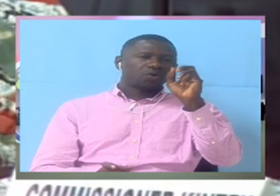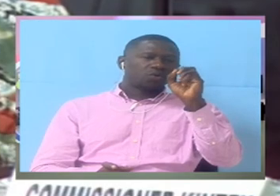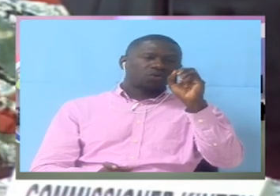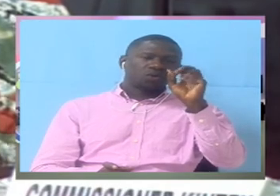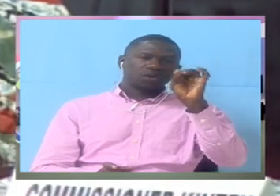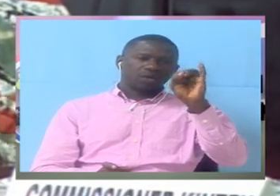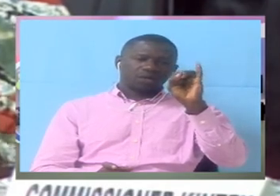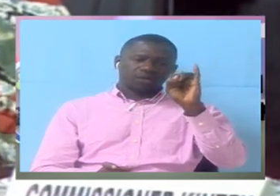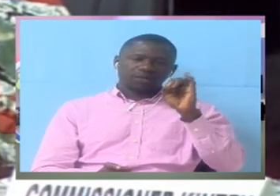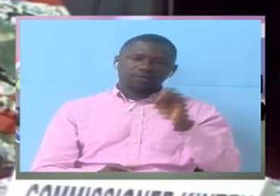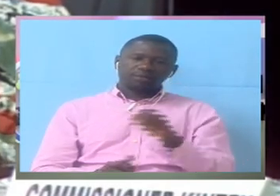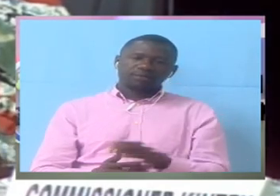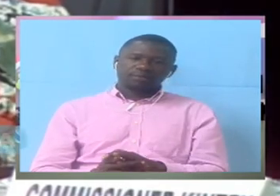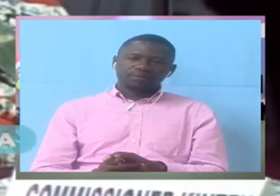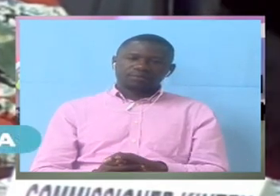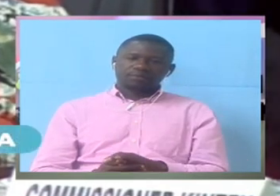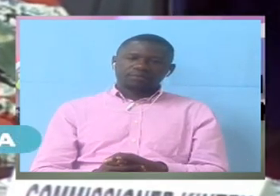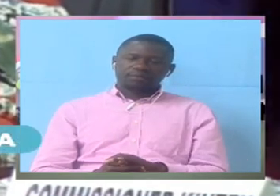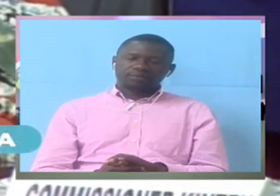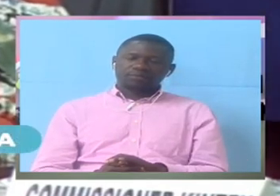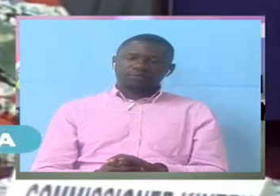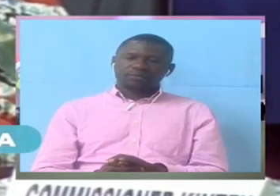Kukoi.